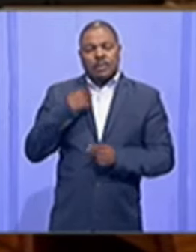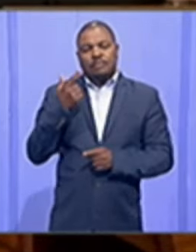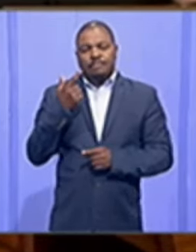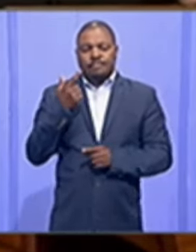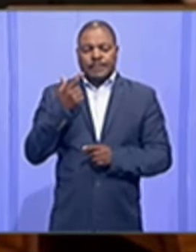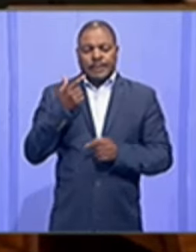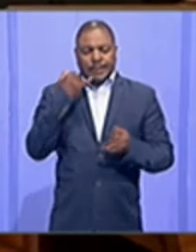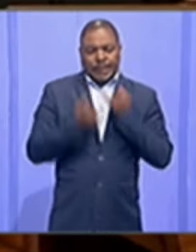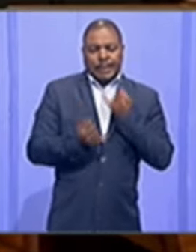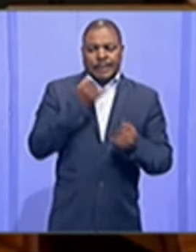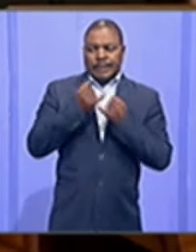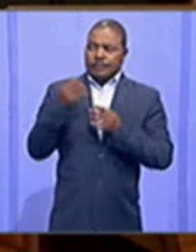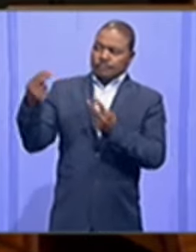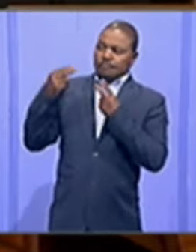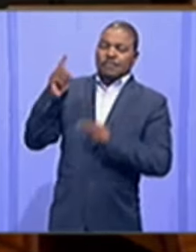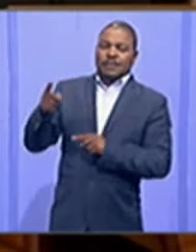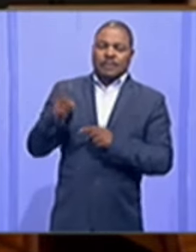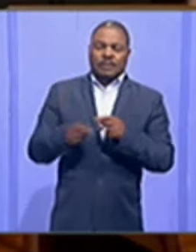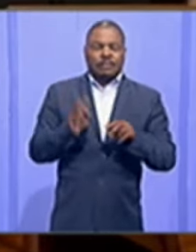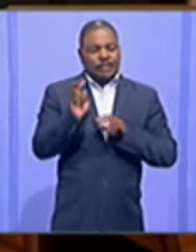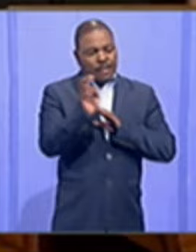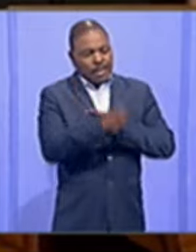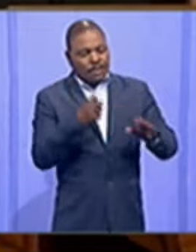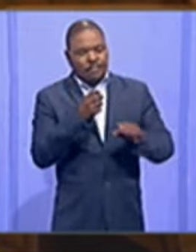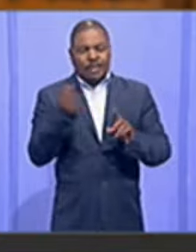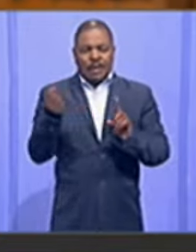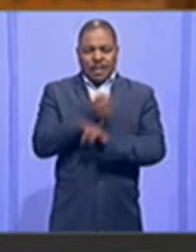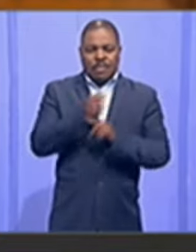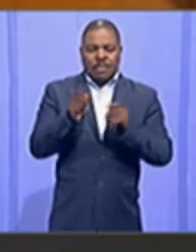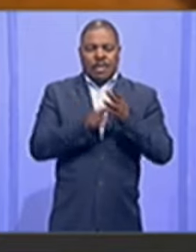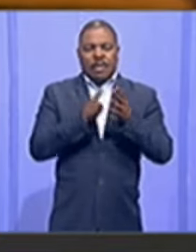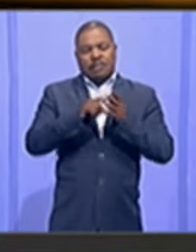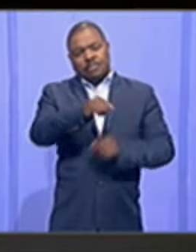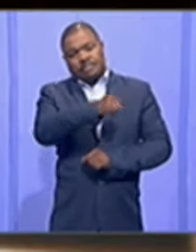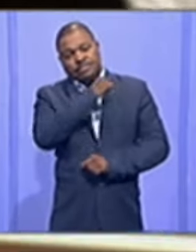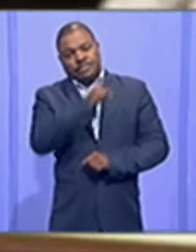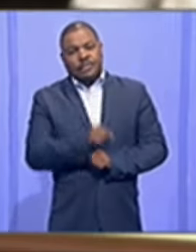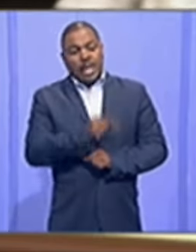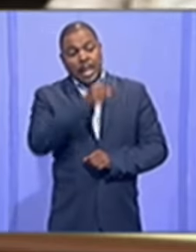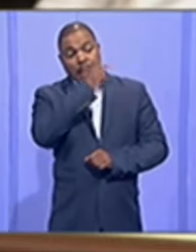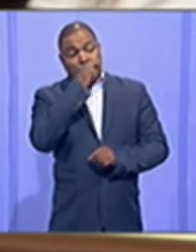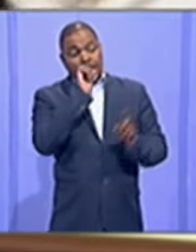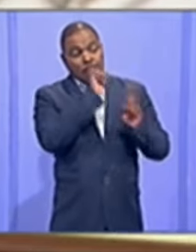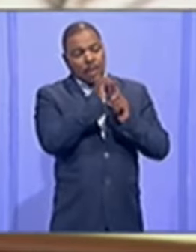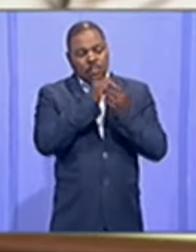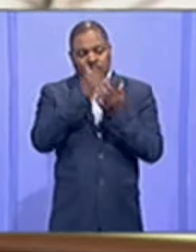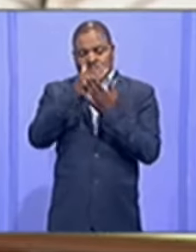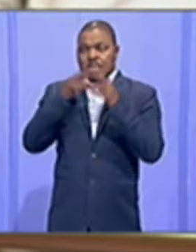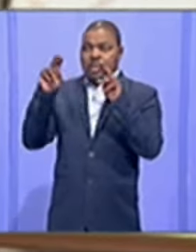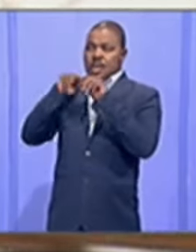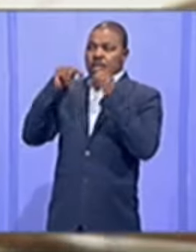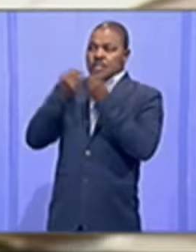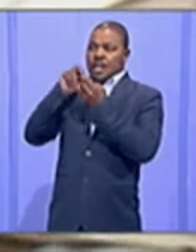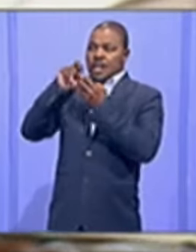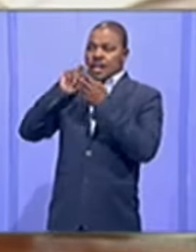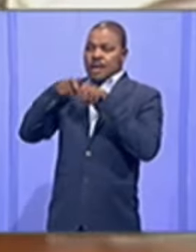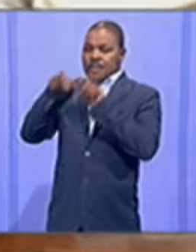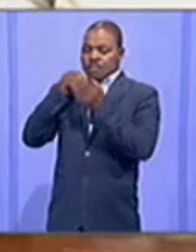acts, theft, assault and kidnapping. Lena la phakathi le tla ngwala go le nane go la bosetshaba la